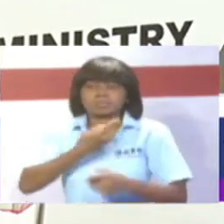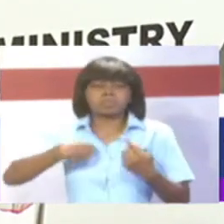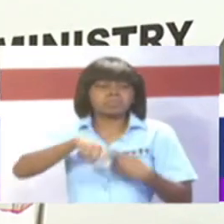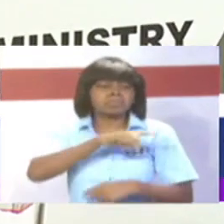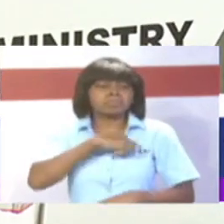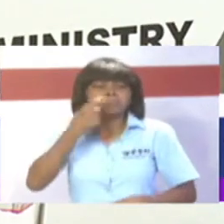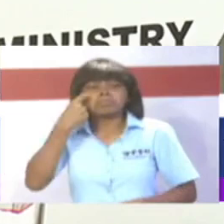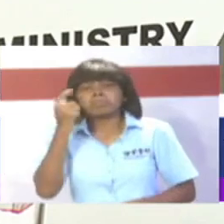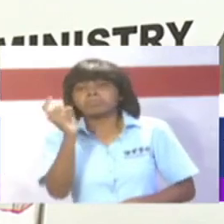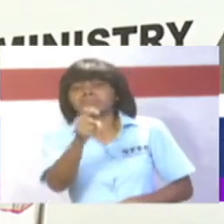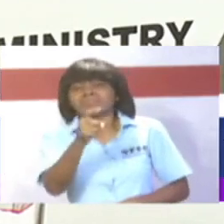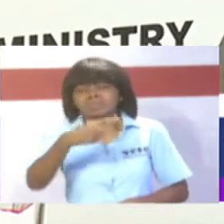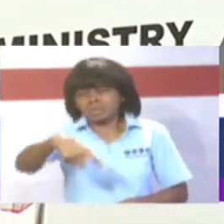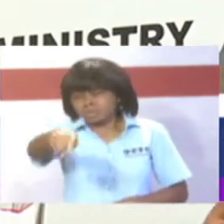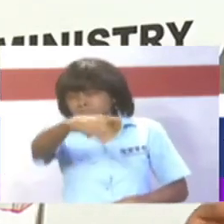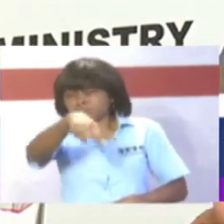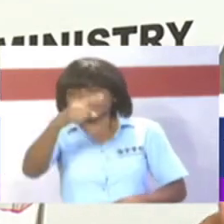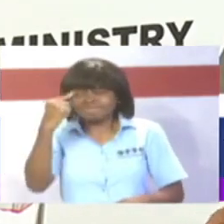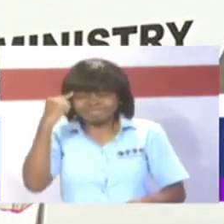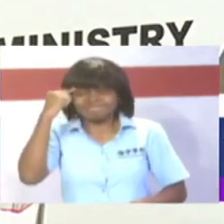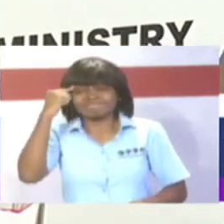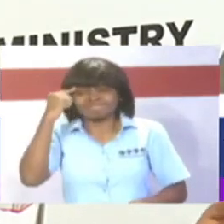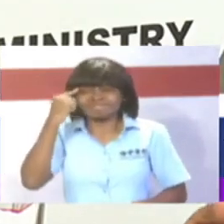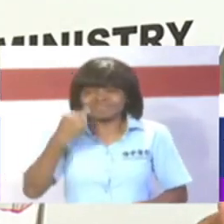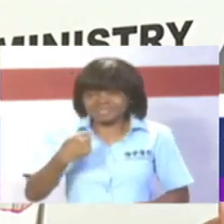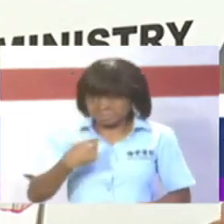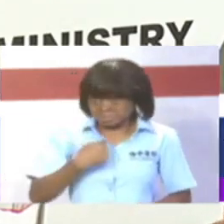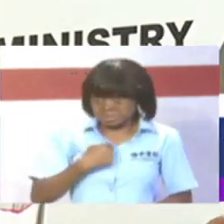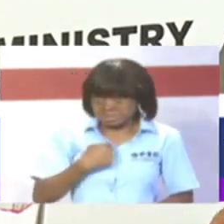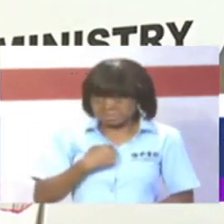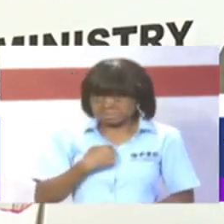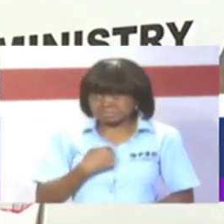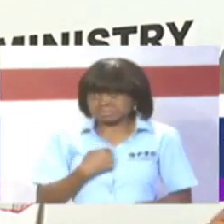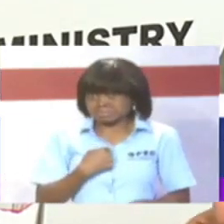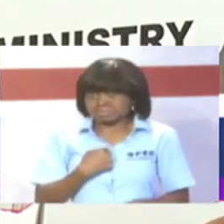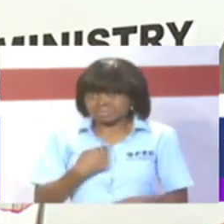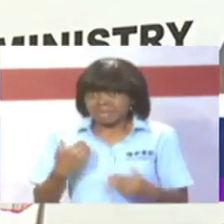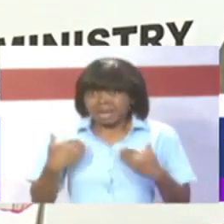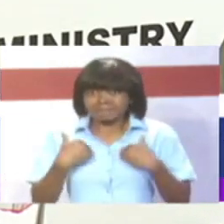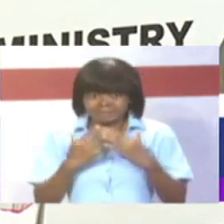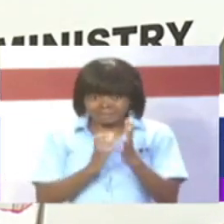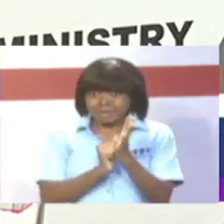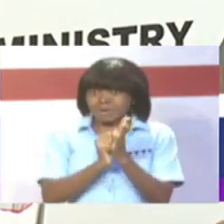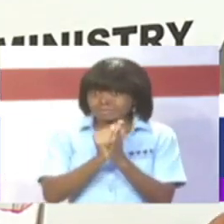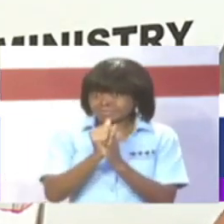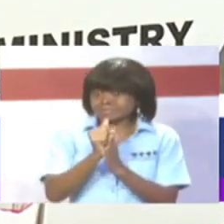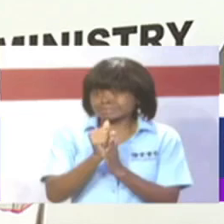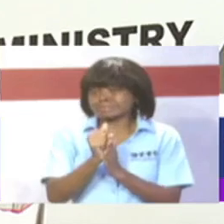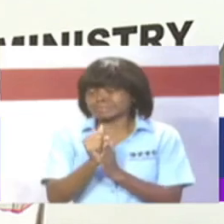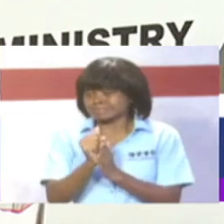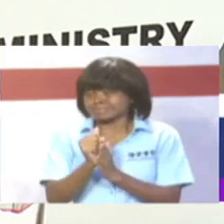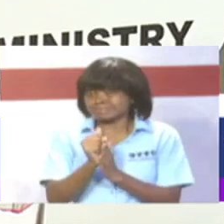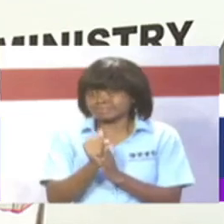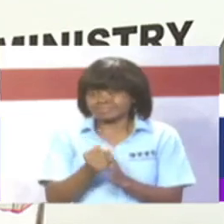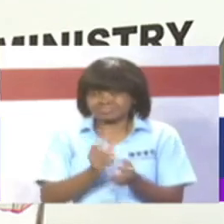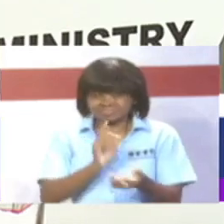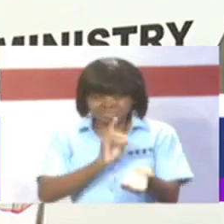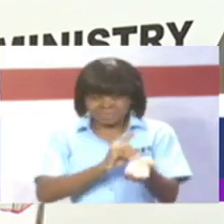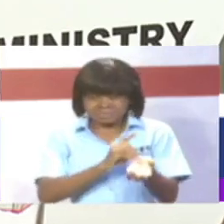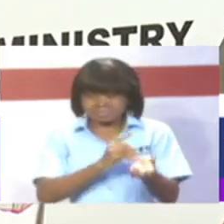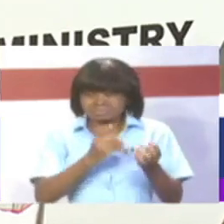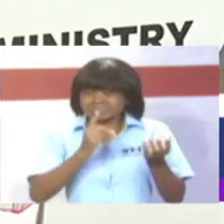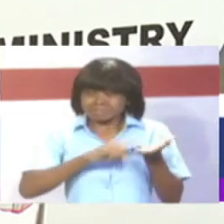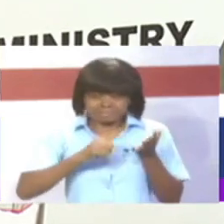that because they are going through the diagnosis and the treatment of cancer, they cannot be vaccinated. And we want to remind